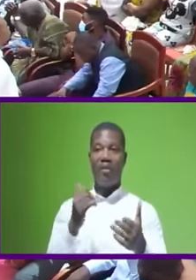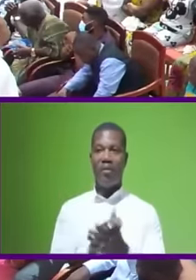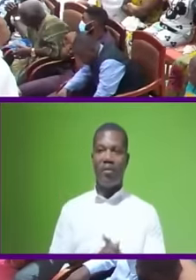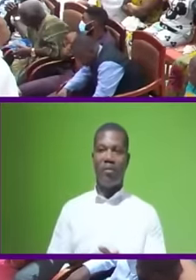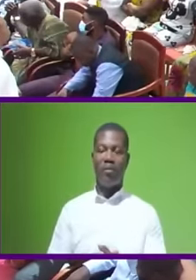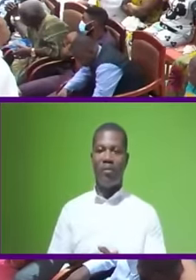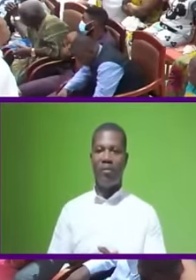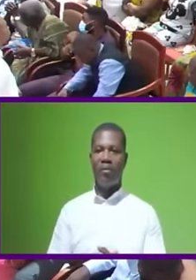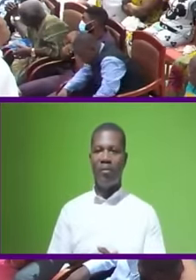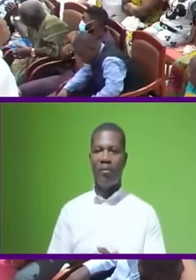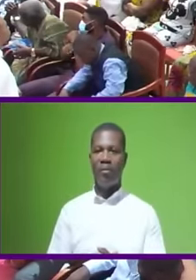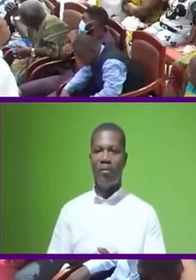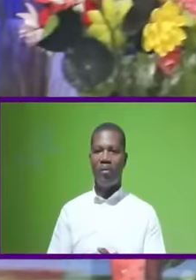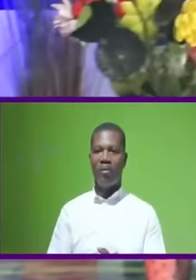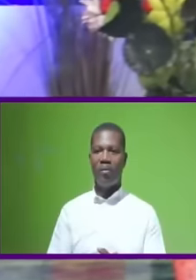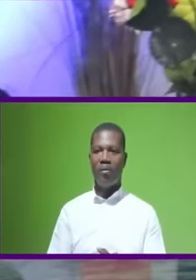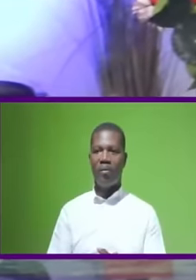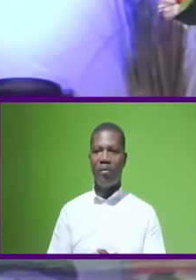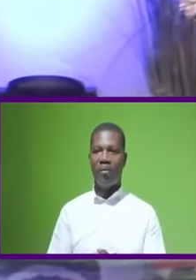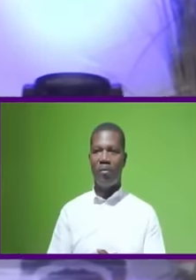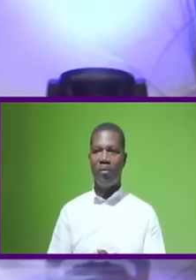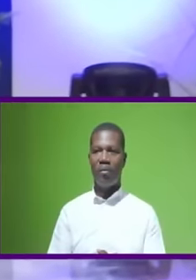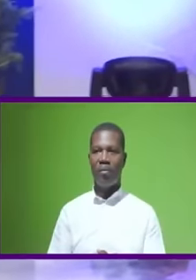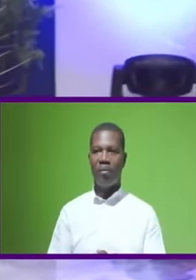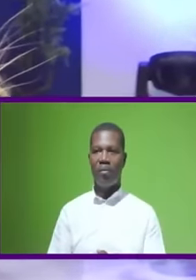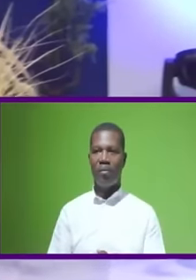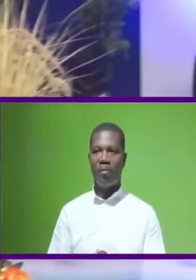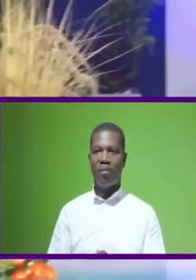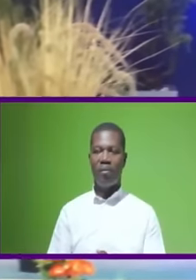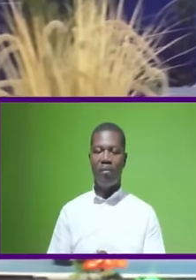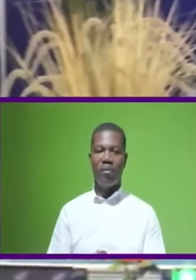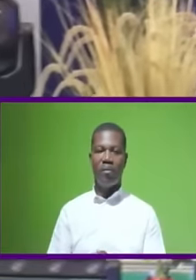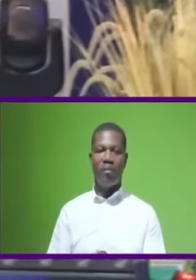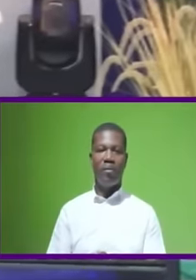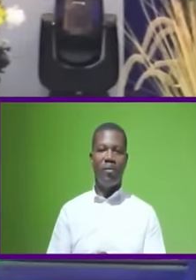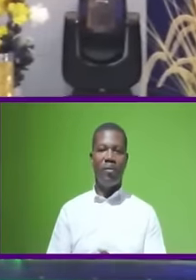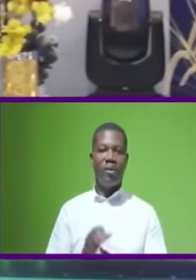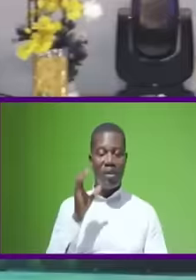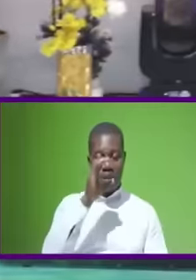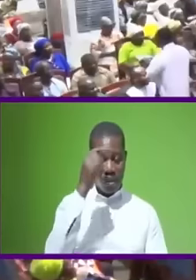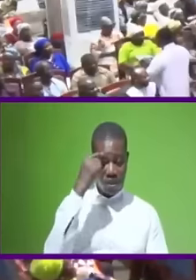Directly, I have images with you. Manager, you saw Papa for the month of Toso Mame.